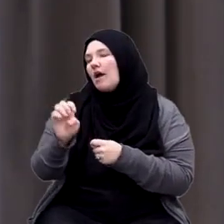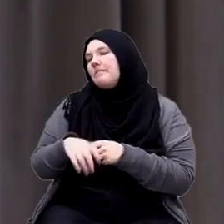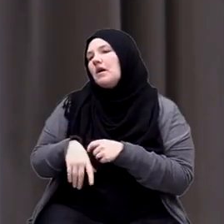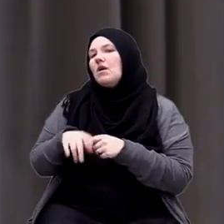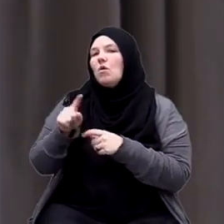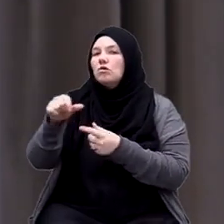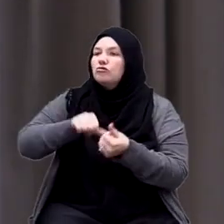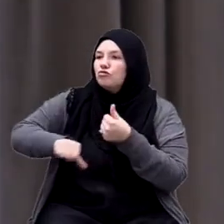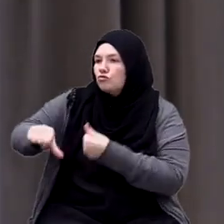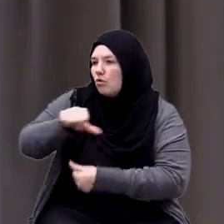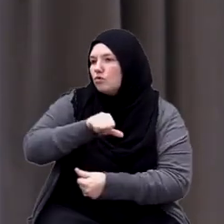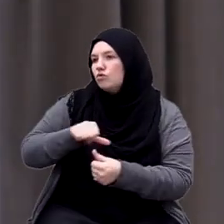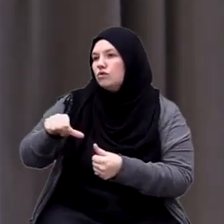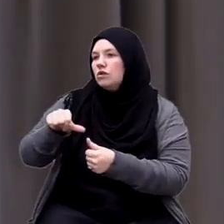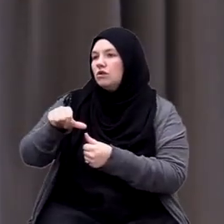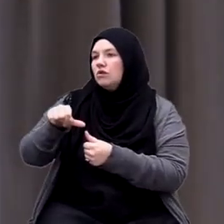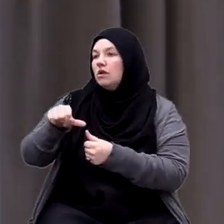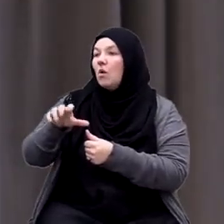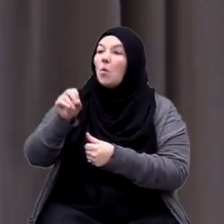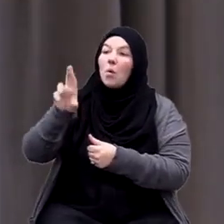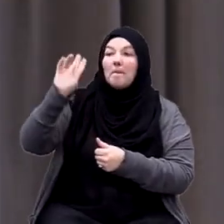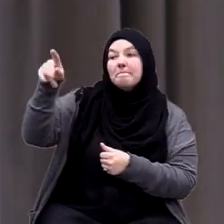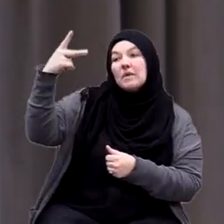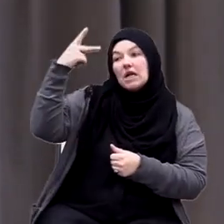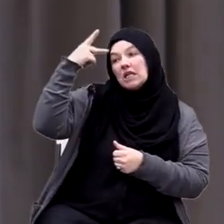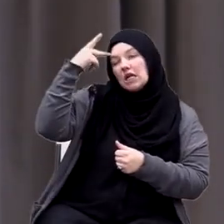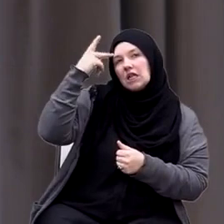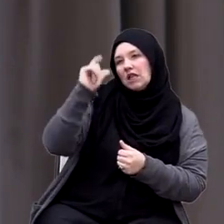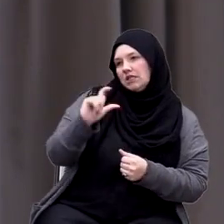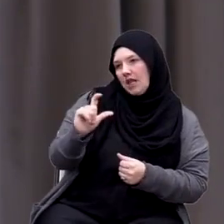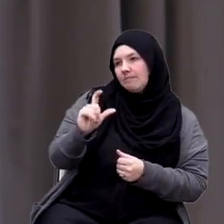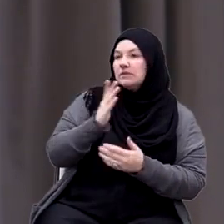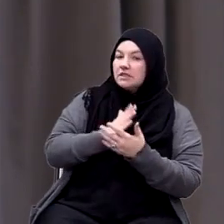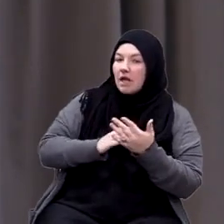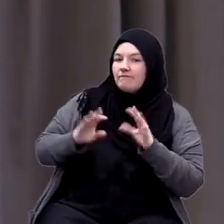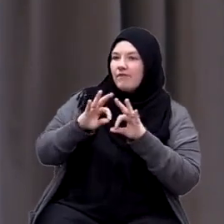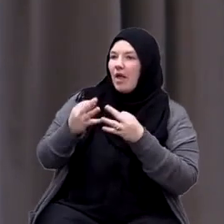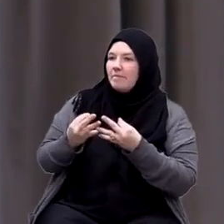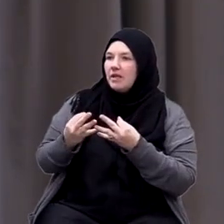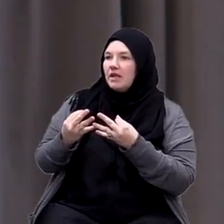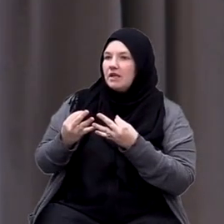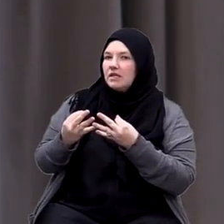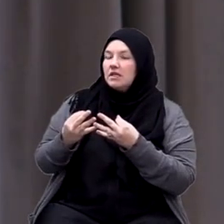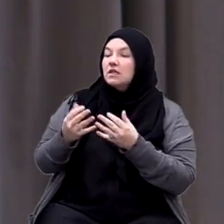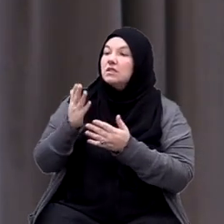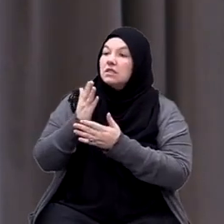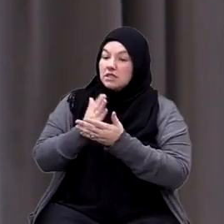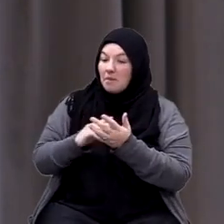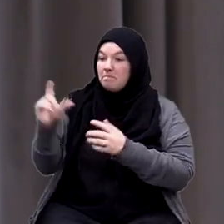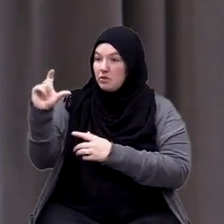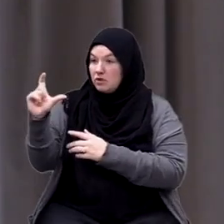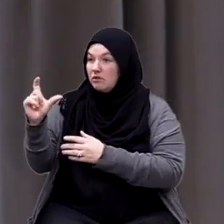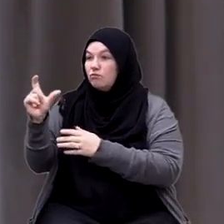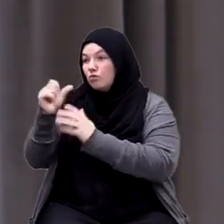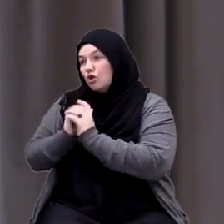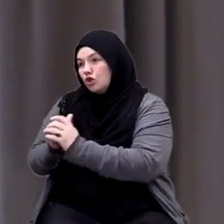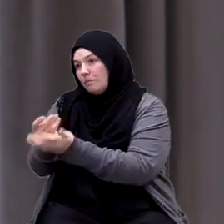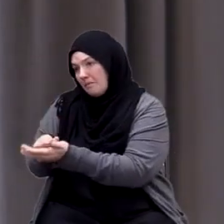and the social context, or the political context for that matter. So we have Muslims who worship